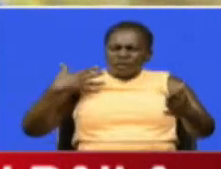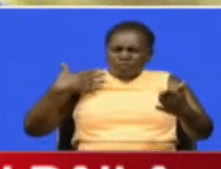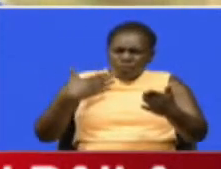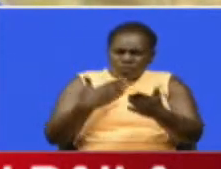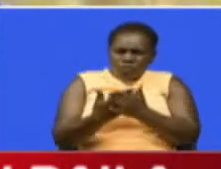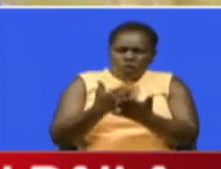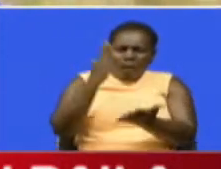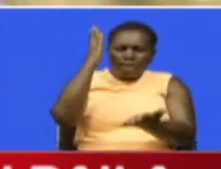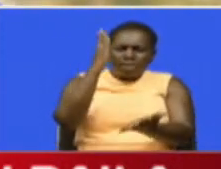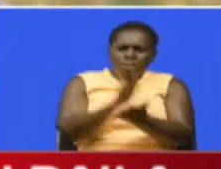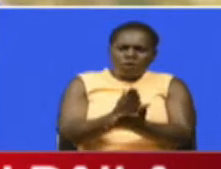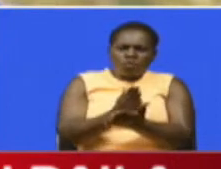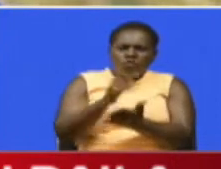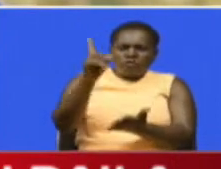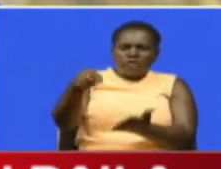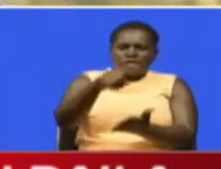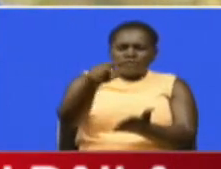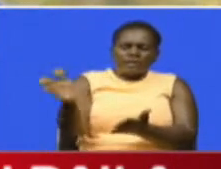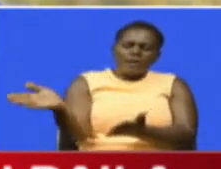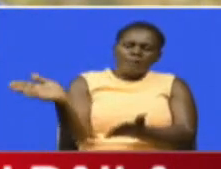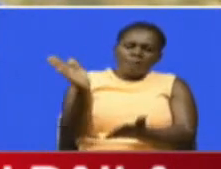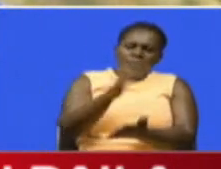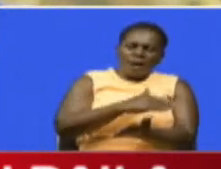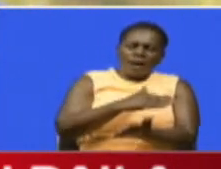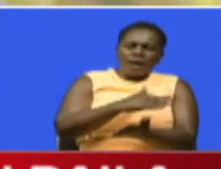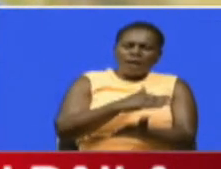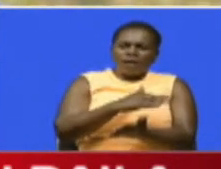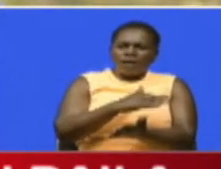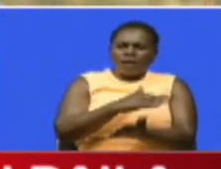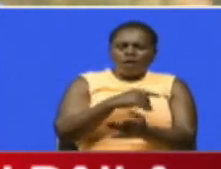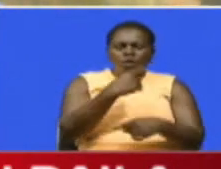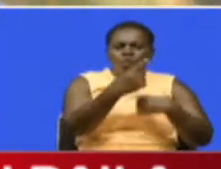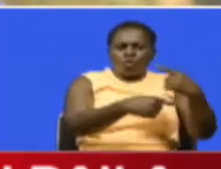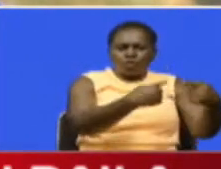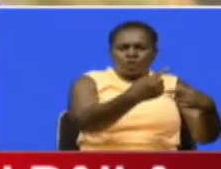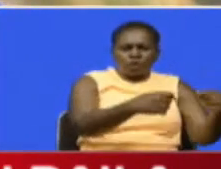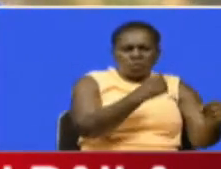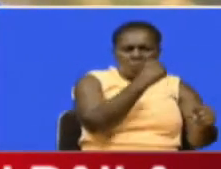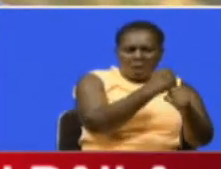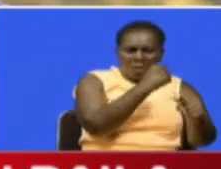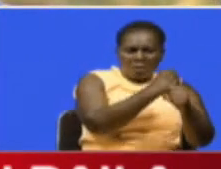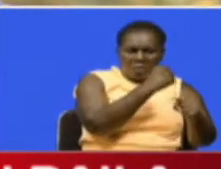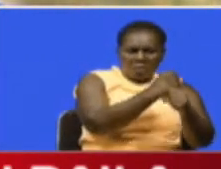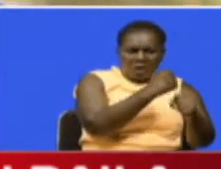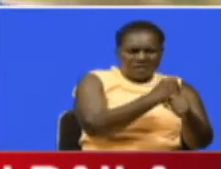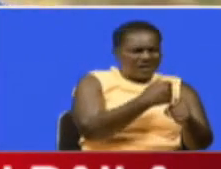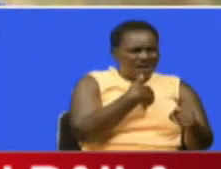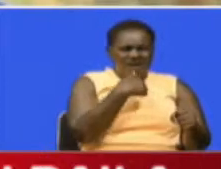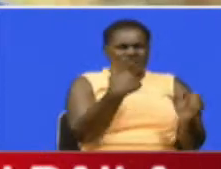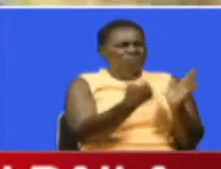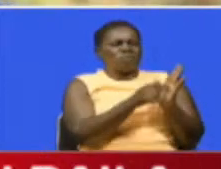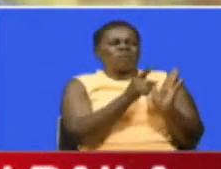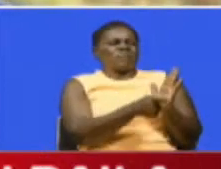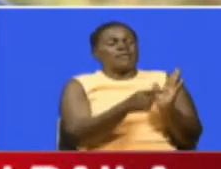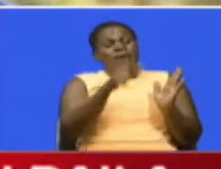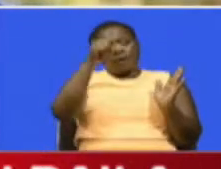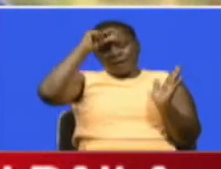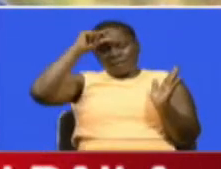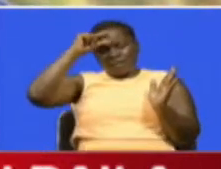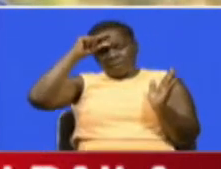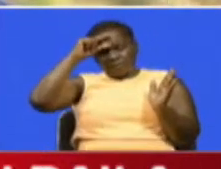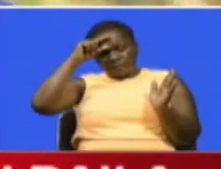guilty, that you can just go back to your place and continue working. When we know that in the